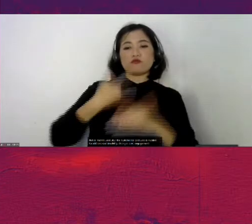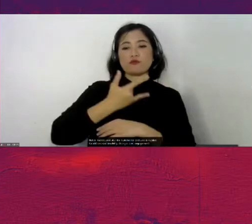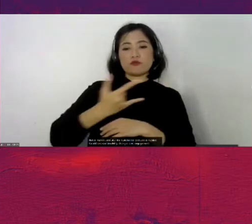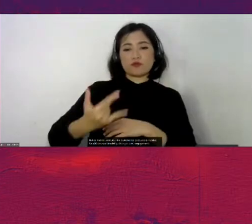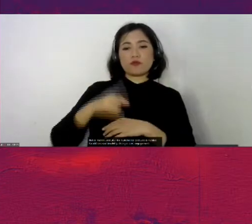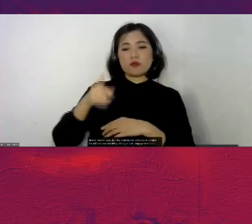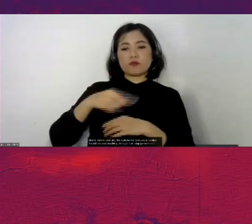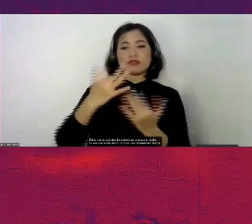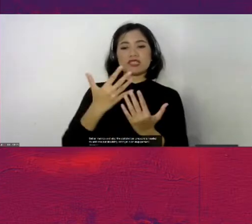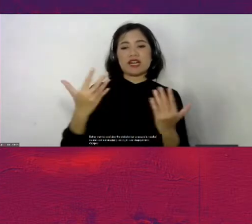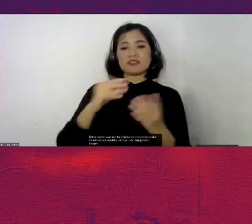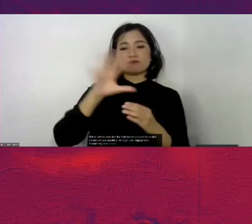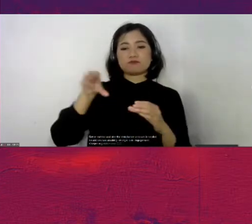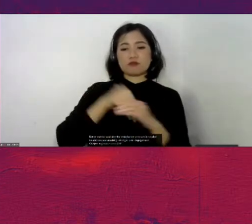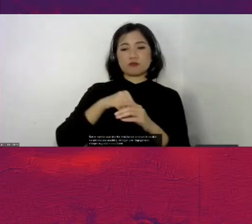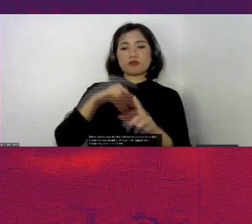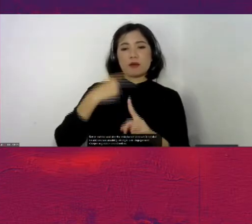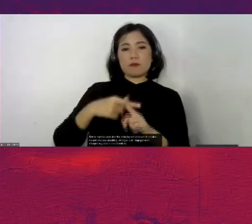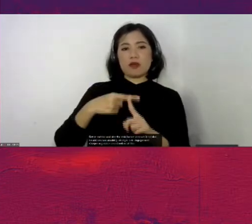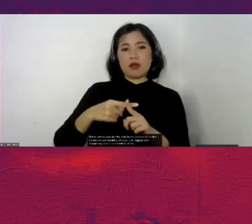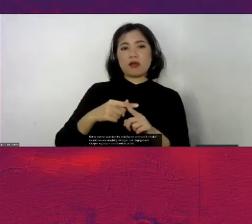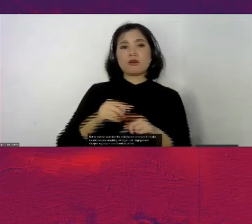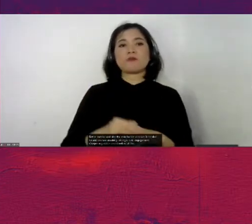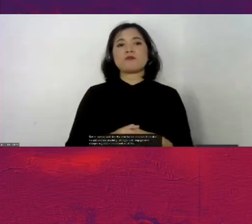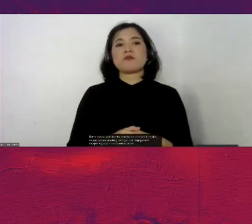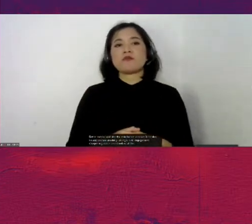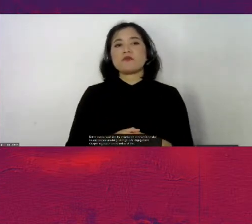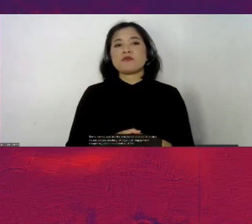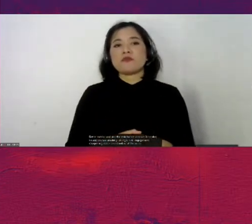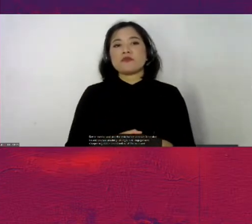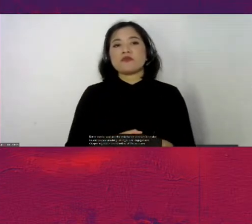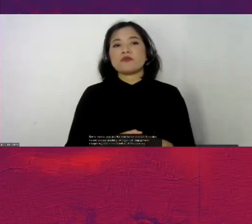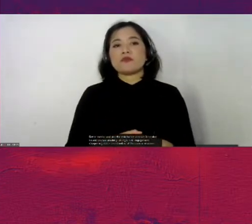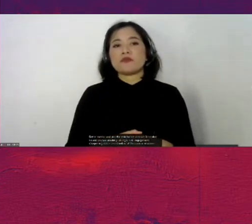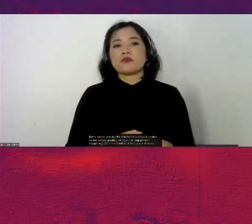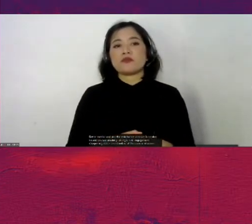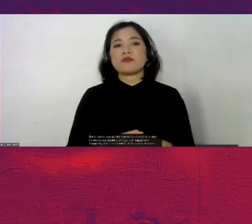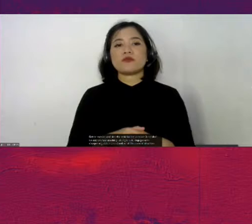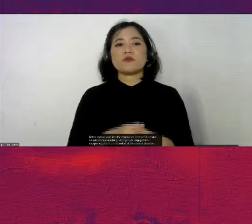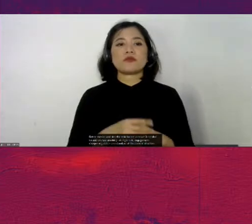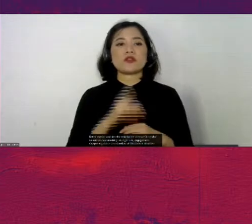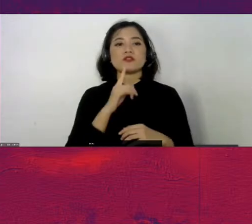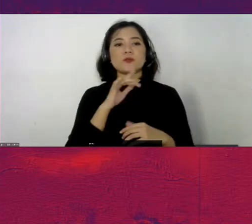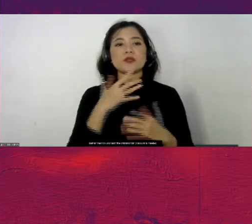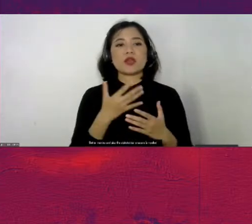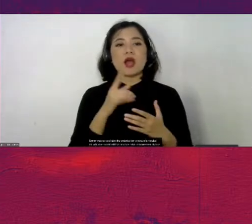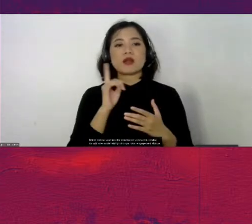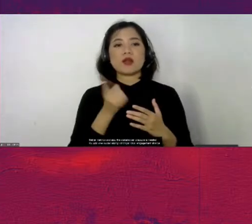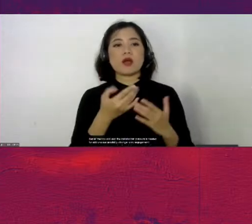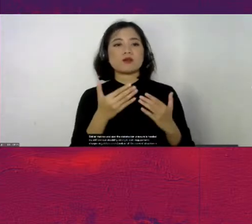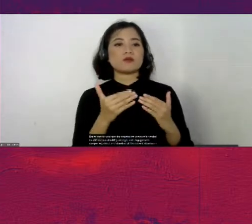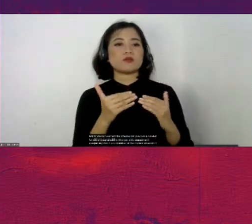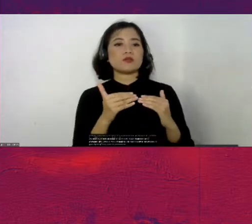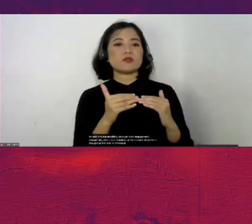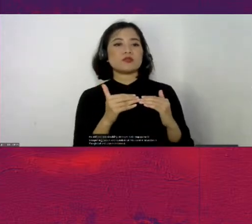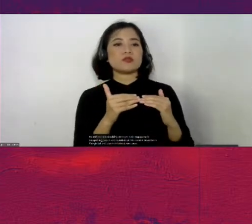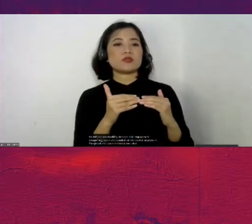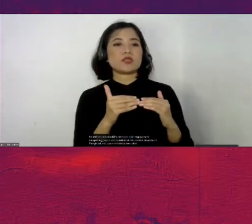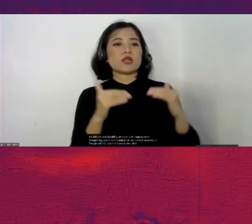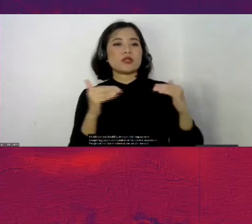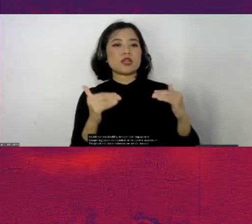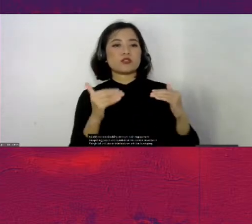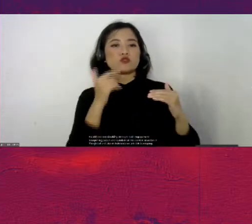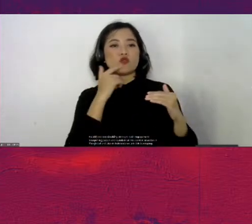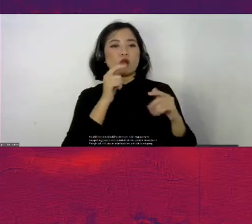sharper regulation and standard at this current situation in the global and also in Indonesia. We are still developing